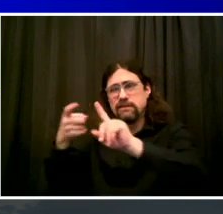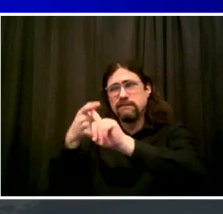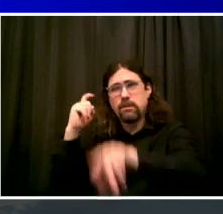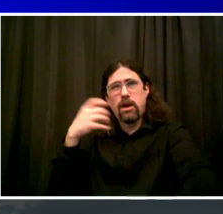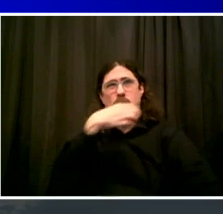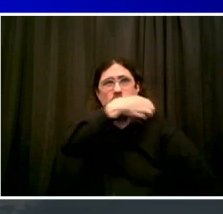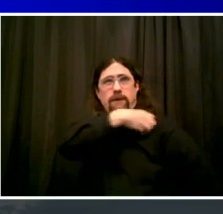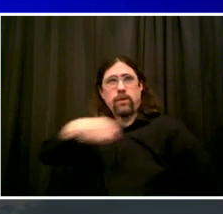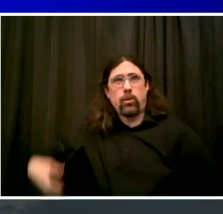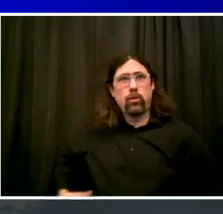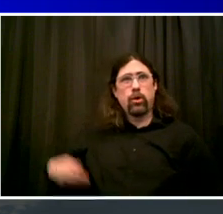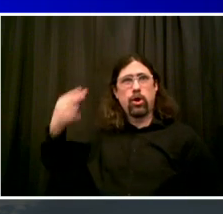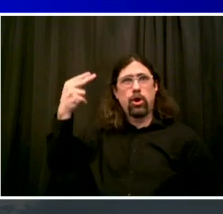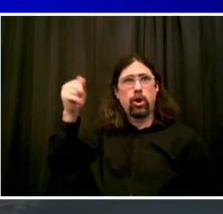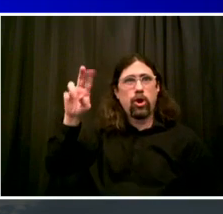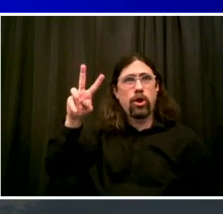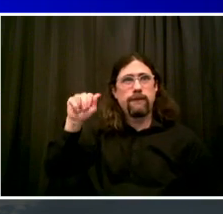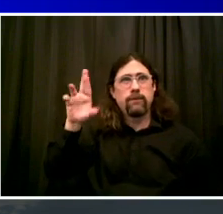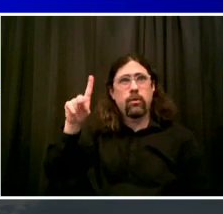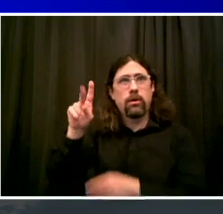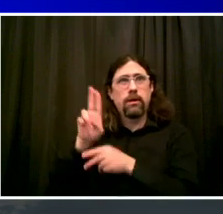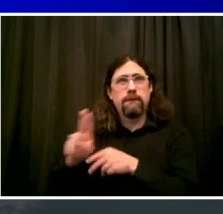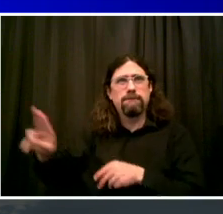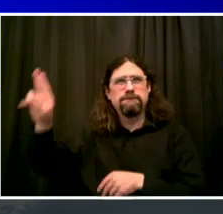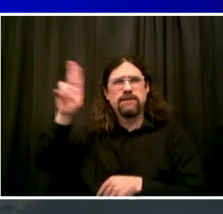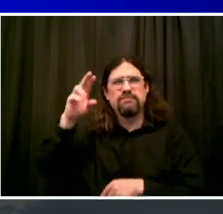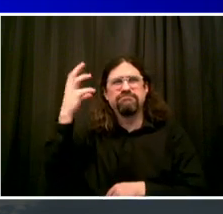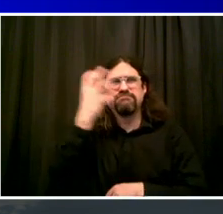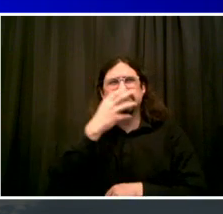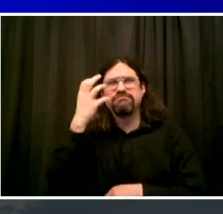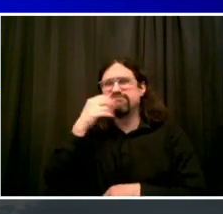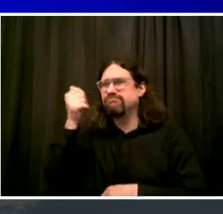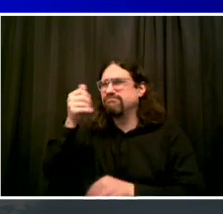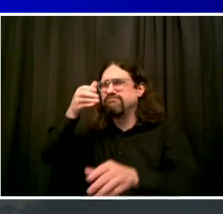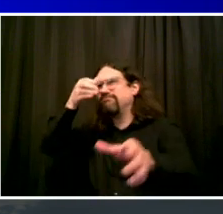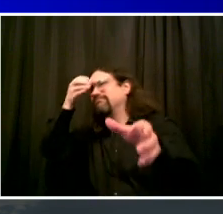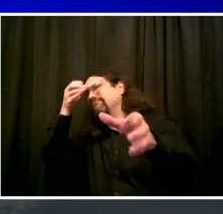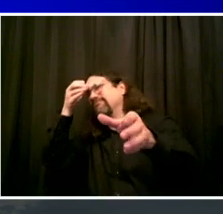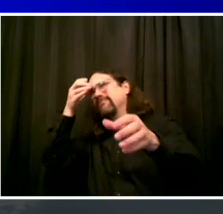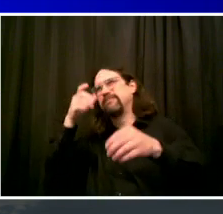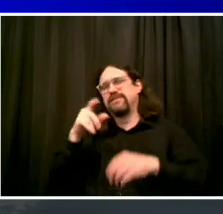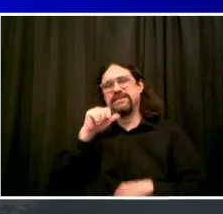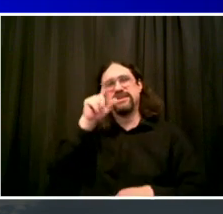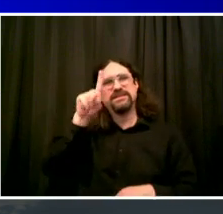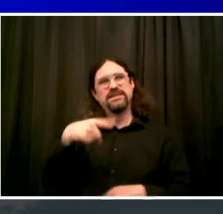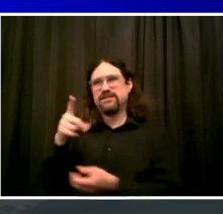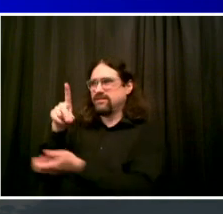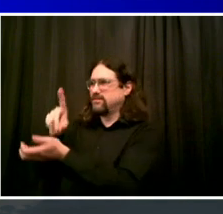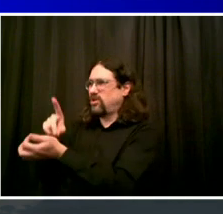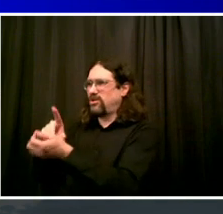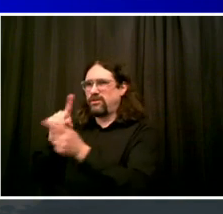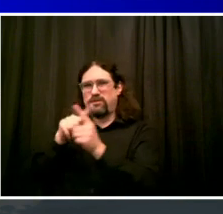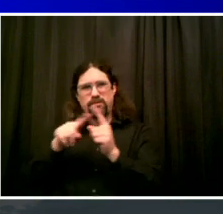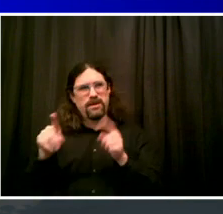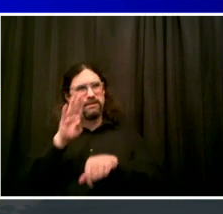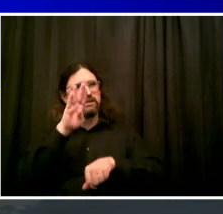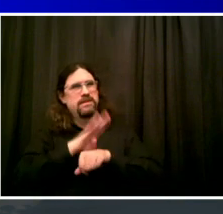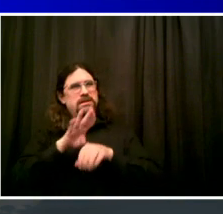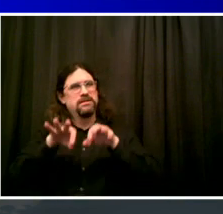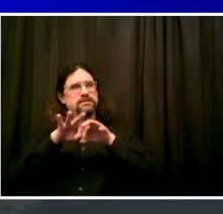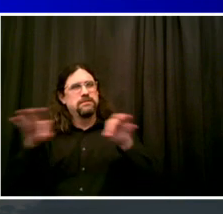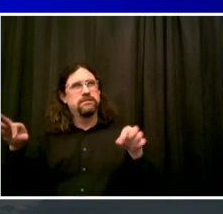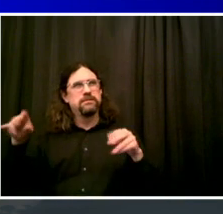come together. Really rare and special background, a special capacity that will be perfect for this